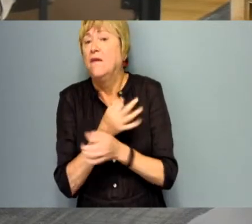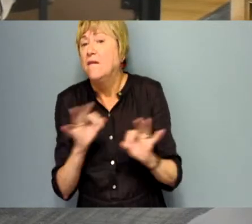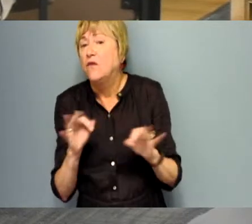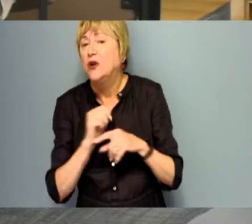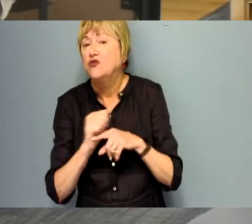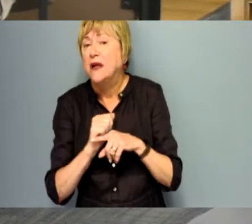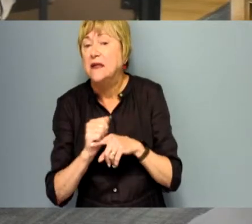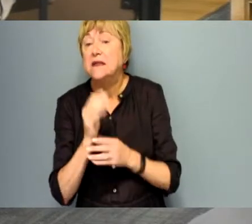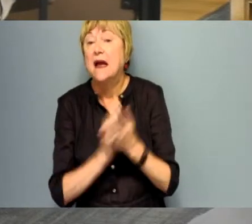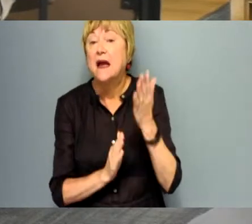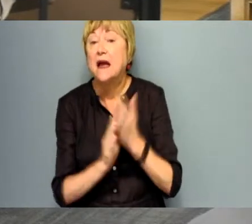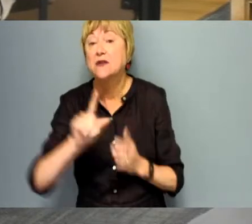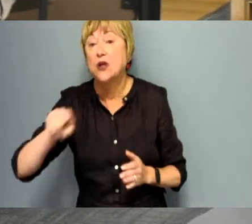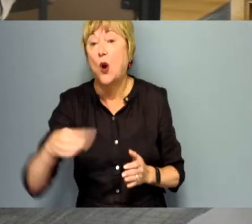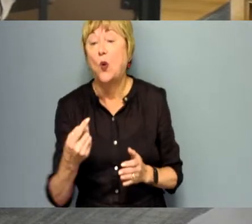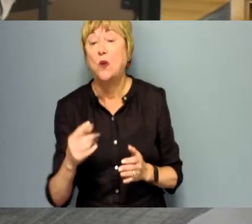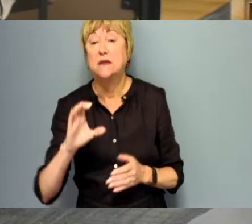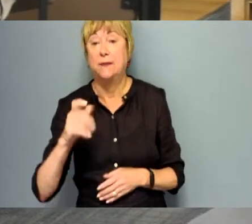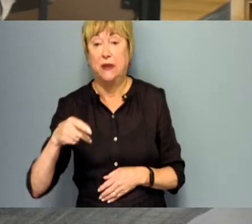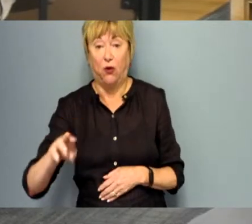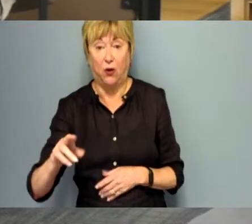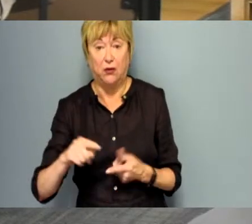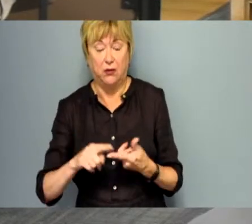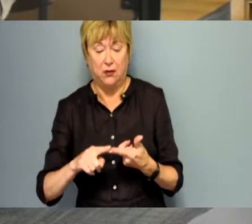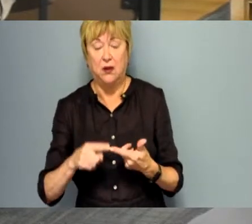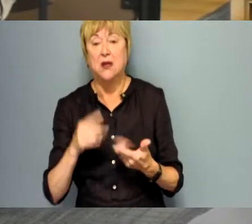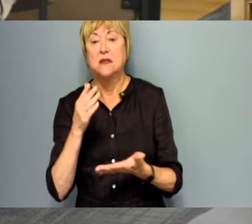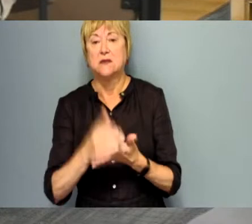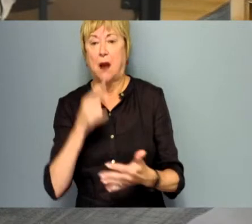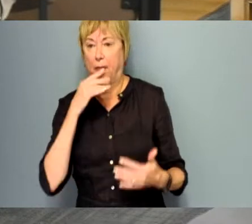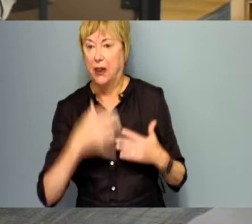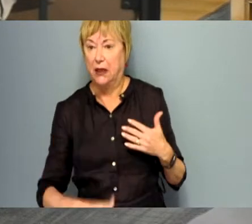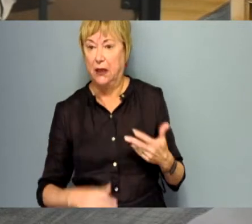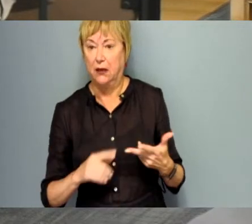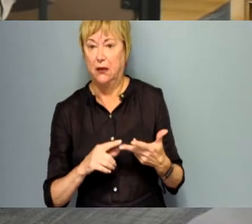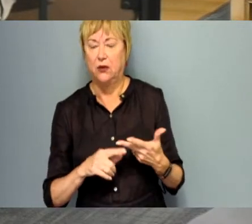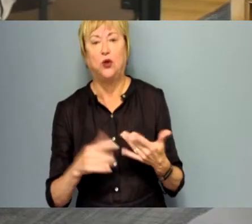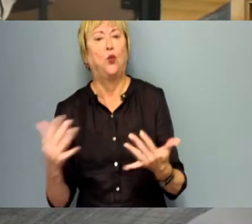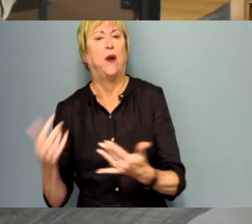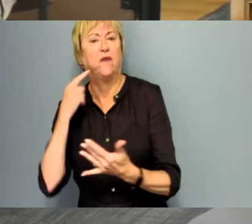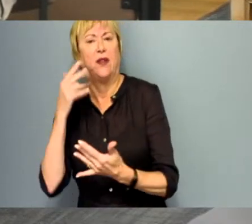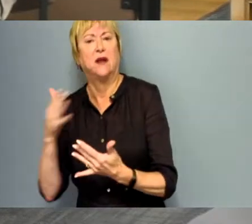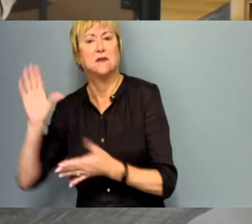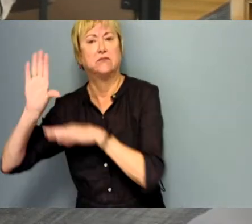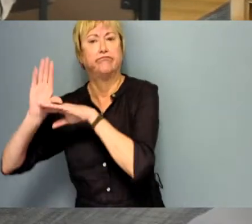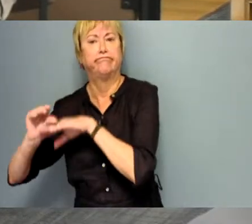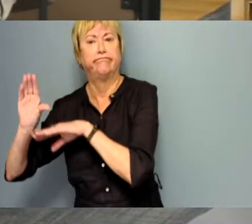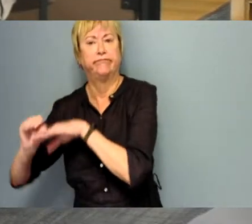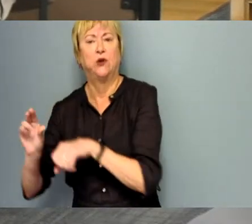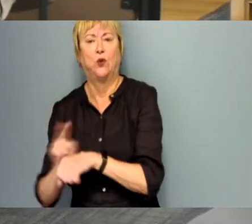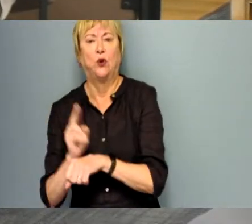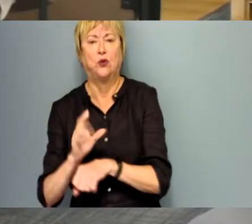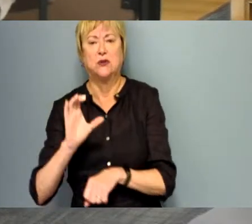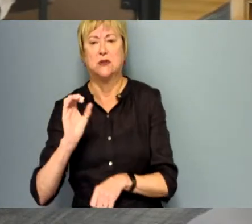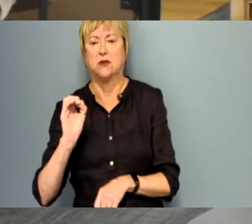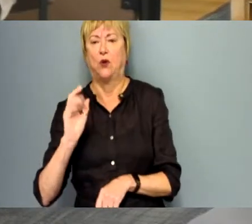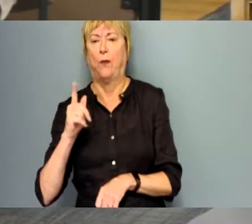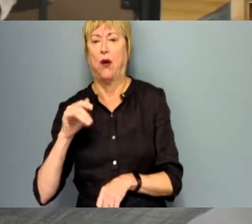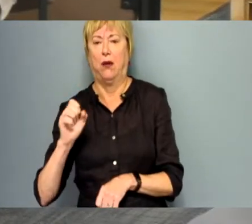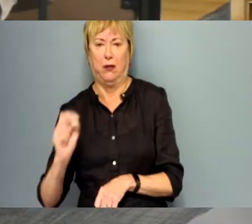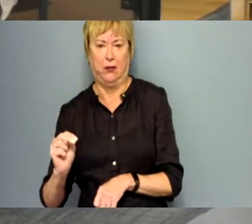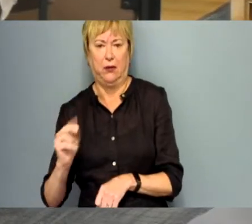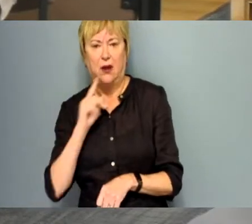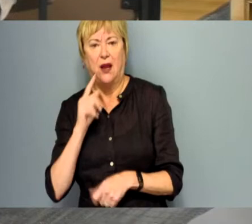CPR, Stop the Bleed. You can wait for items to go on sale or use coupons, and then rotate